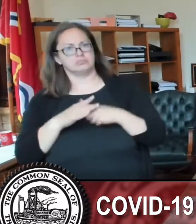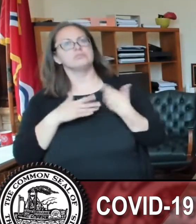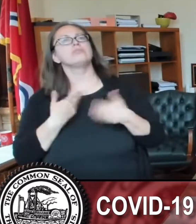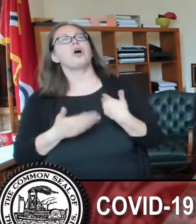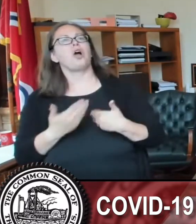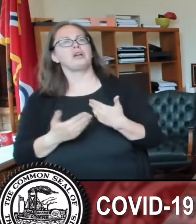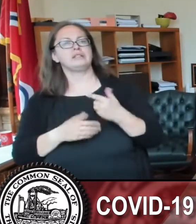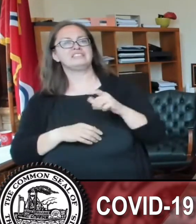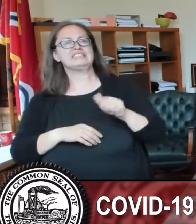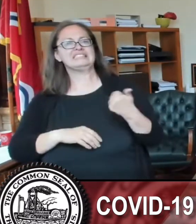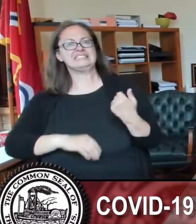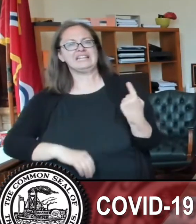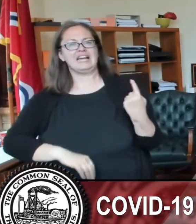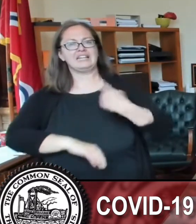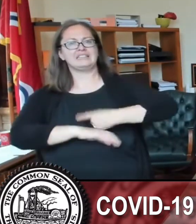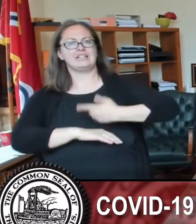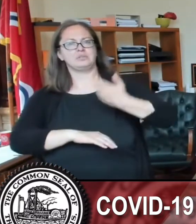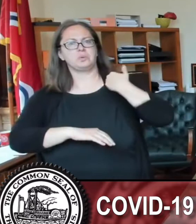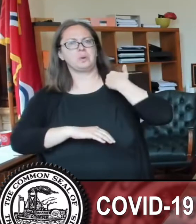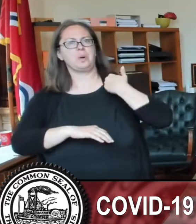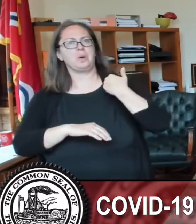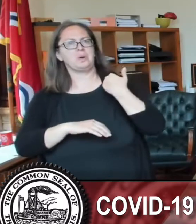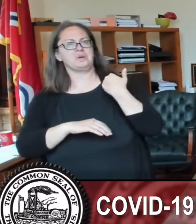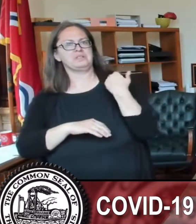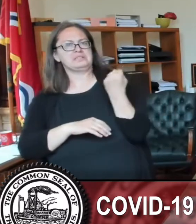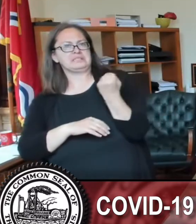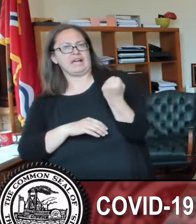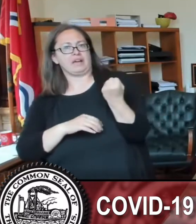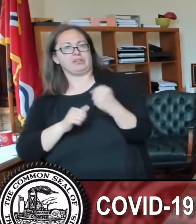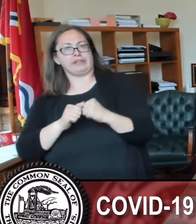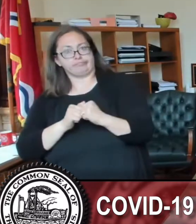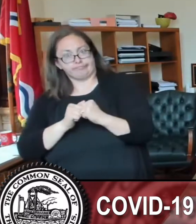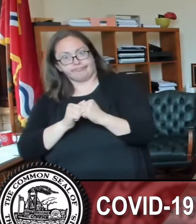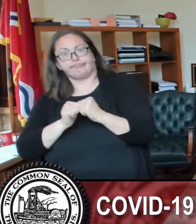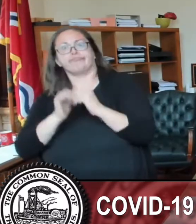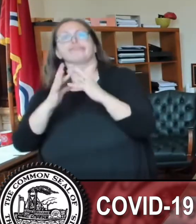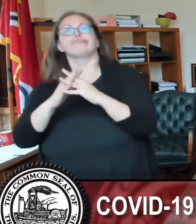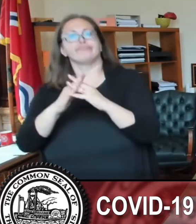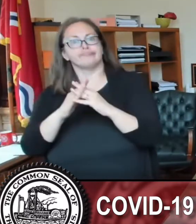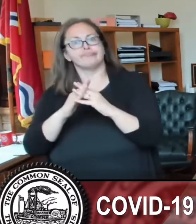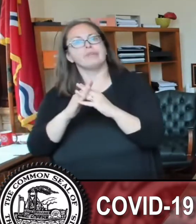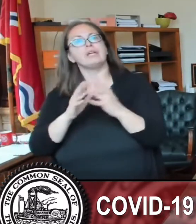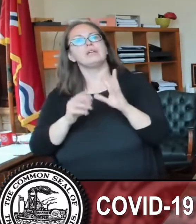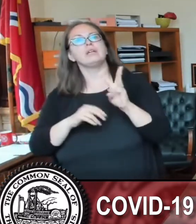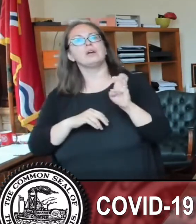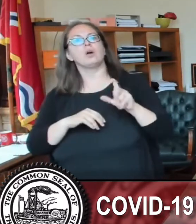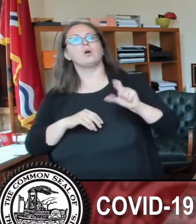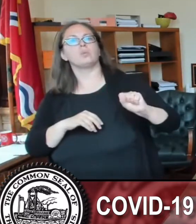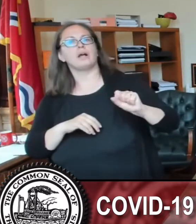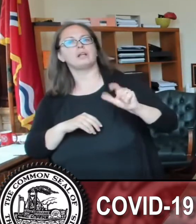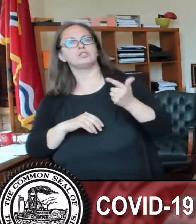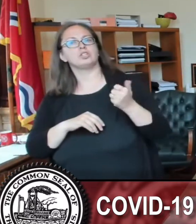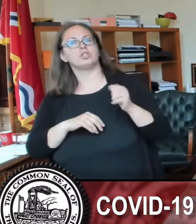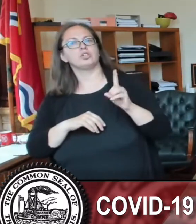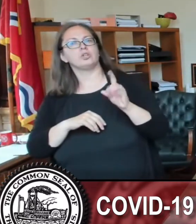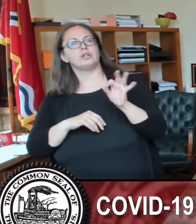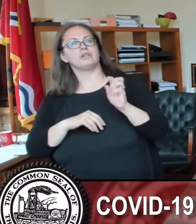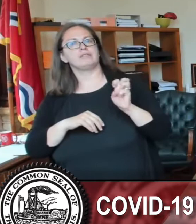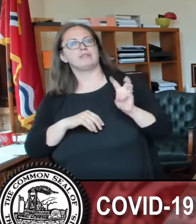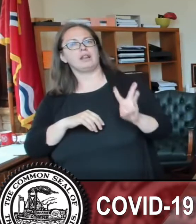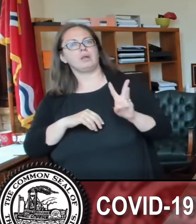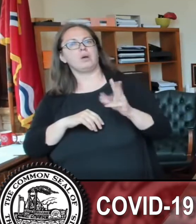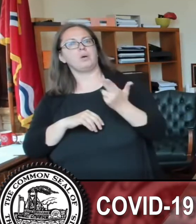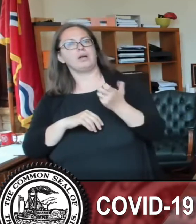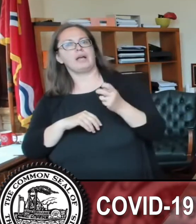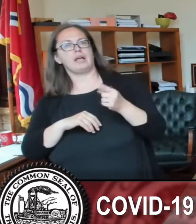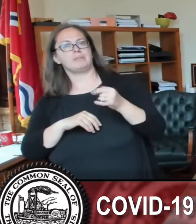10 days ago probably on a Saturday when Cure Violence really launched in the Wells Goodfellow Hamilton Heights neighborhood.